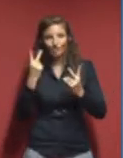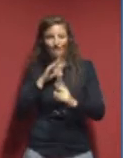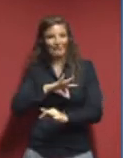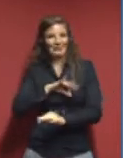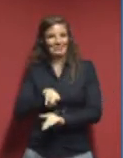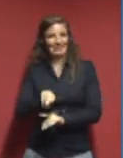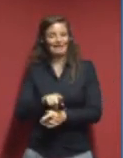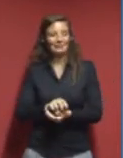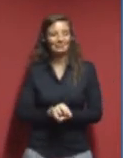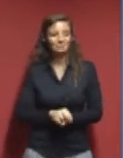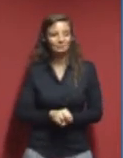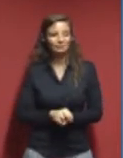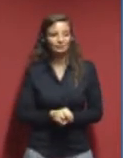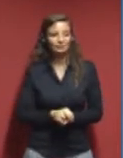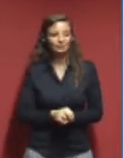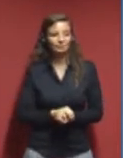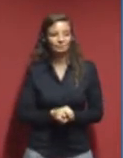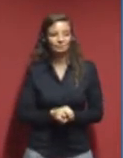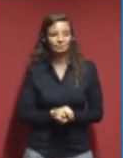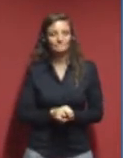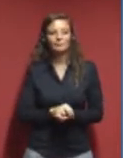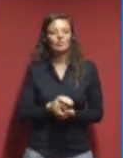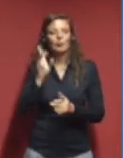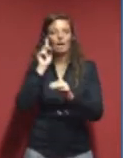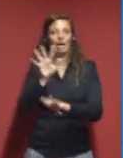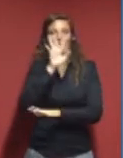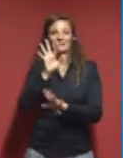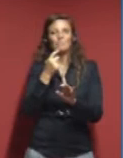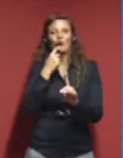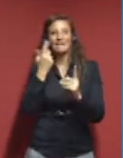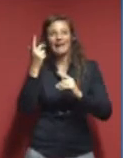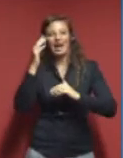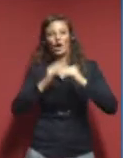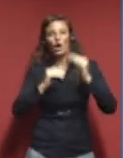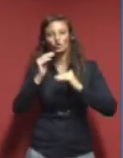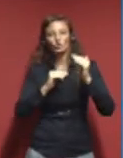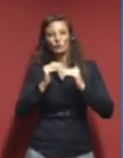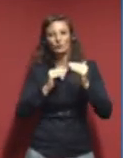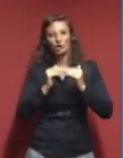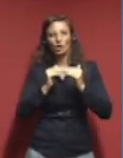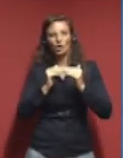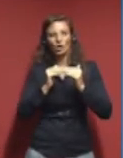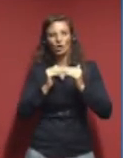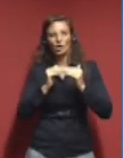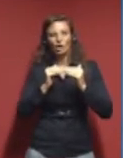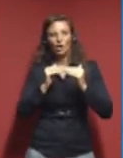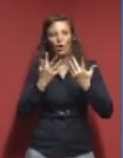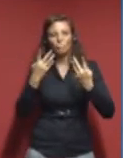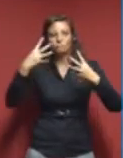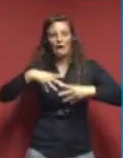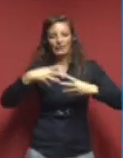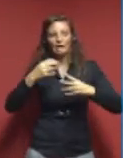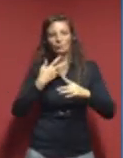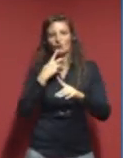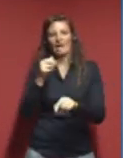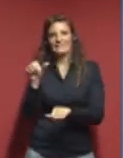know who built a CNC machine before. As I said, I'm Stefan. Here in the middle, this is